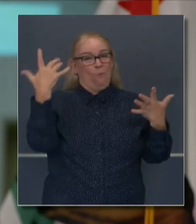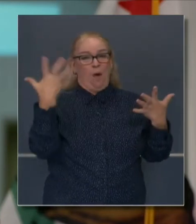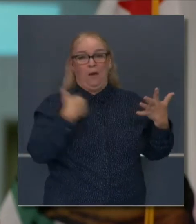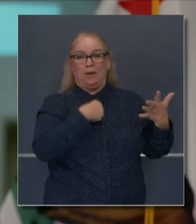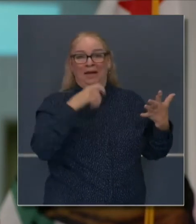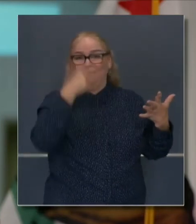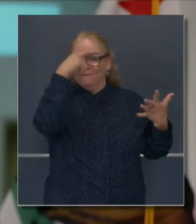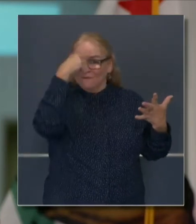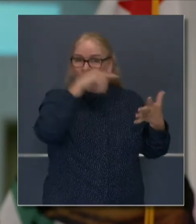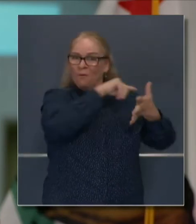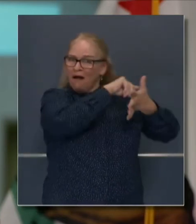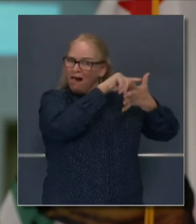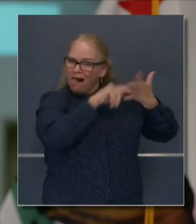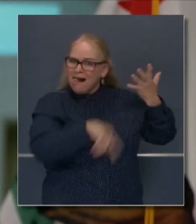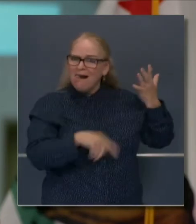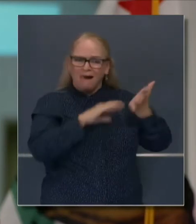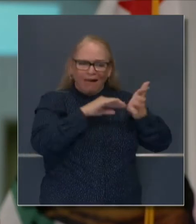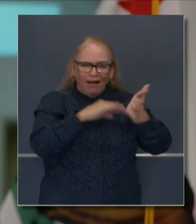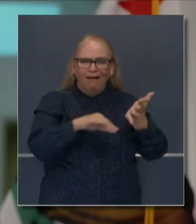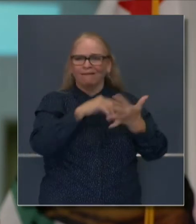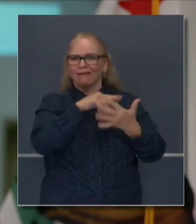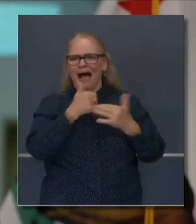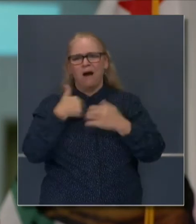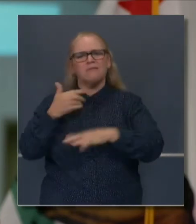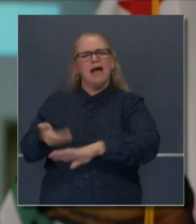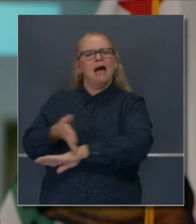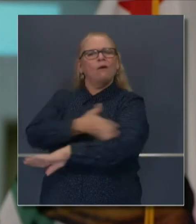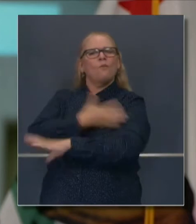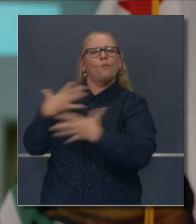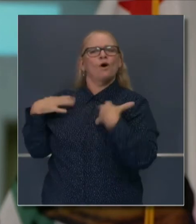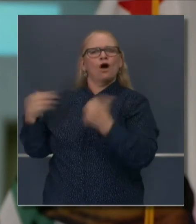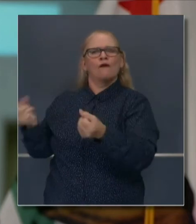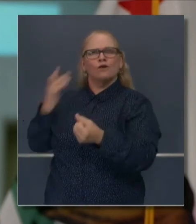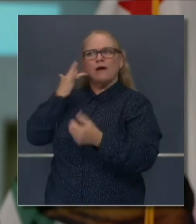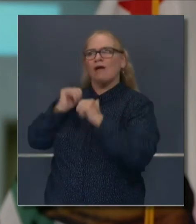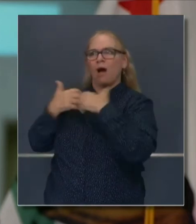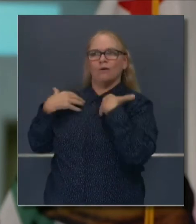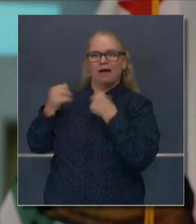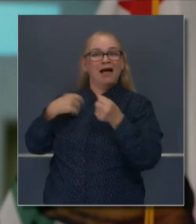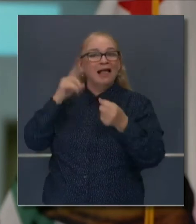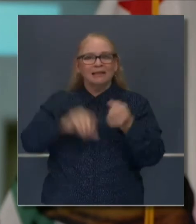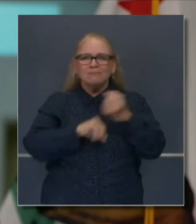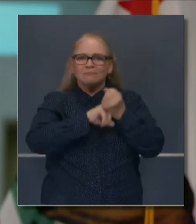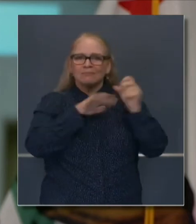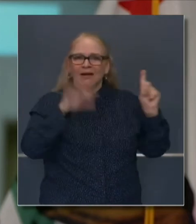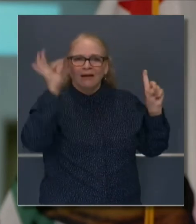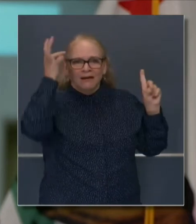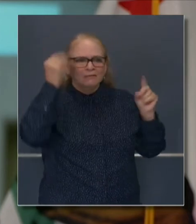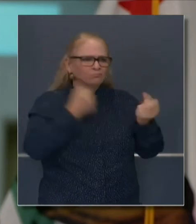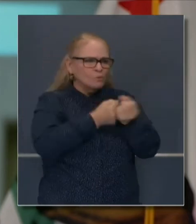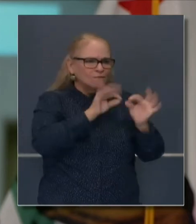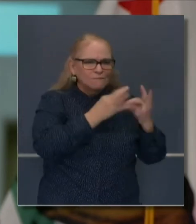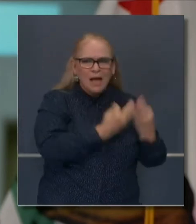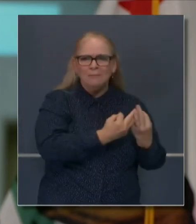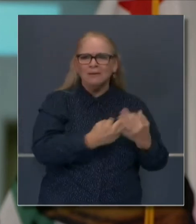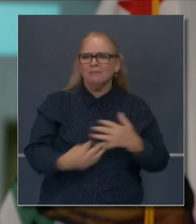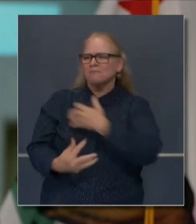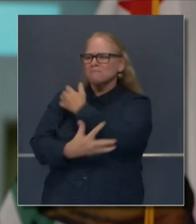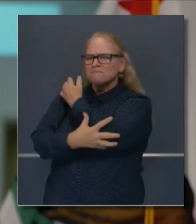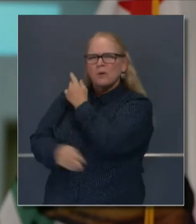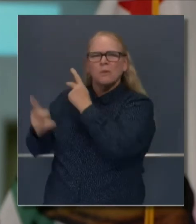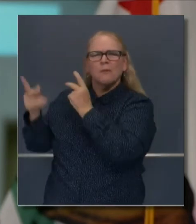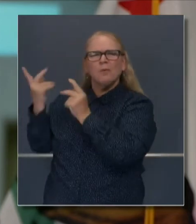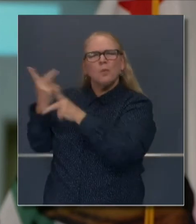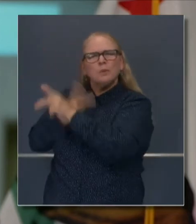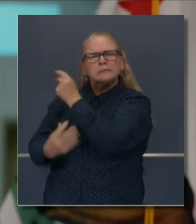advancing recovery here in the state of California and supporting working families, working poor, and supporting those that may have